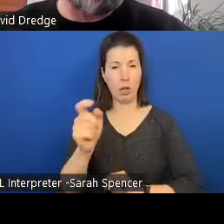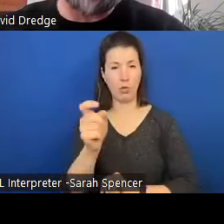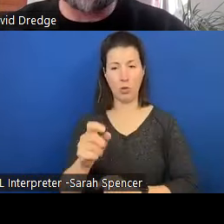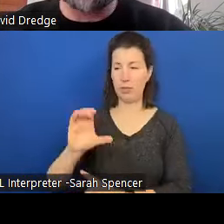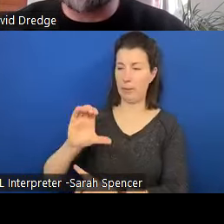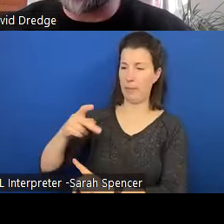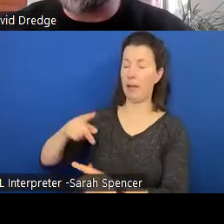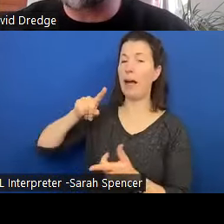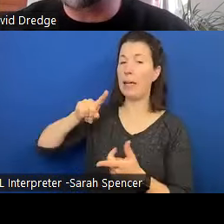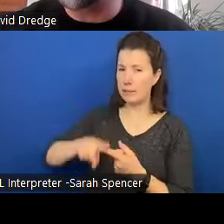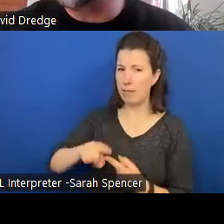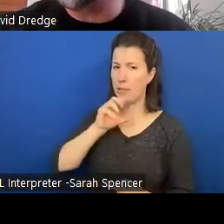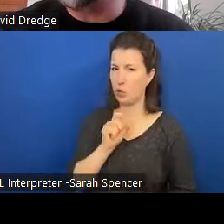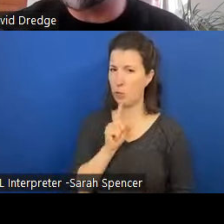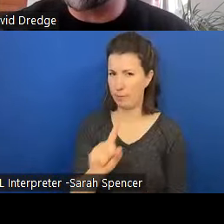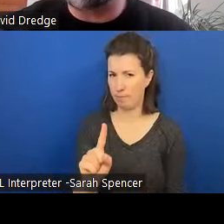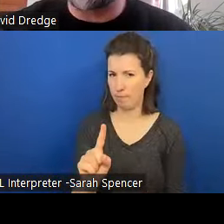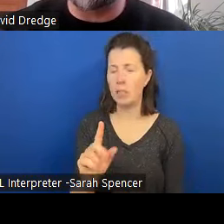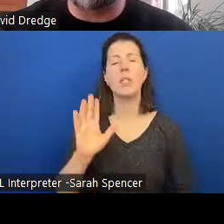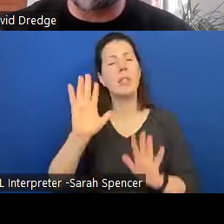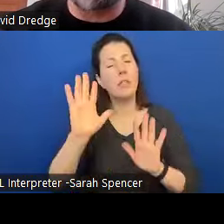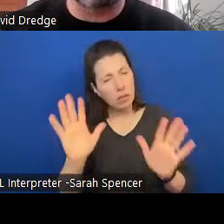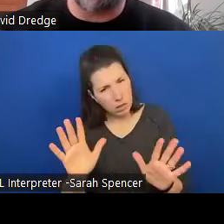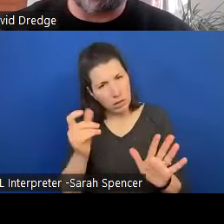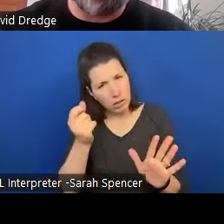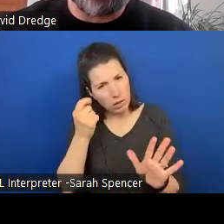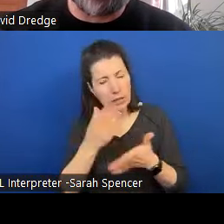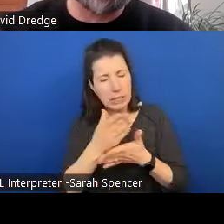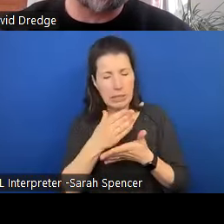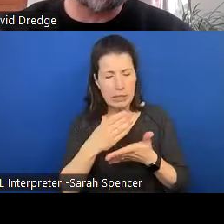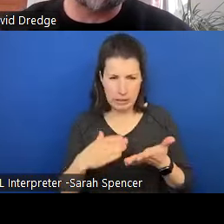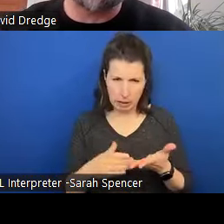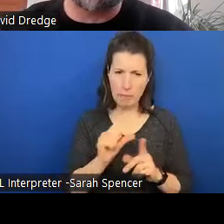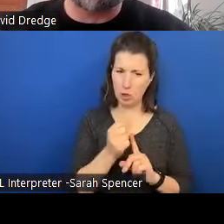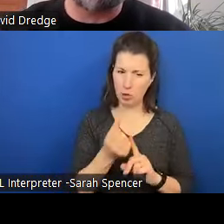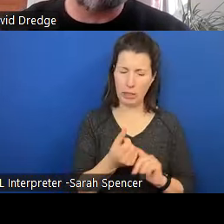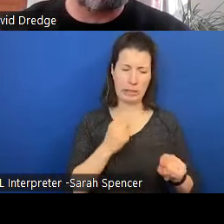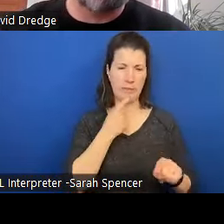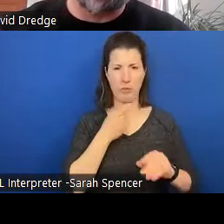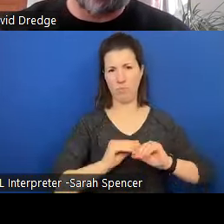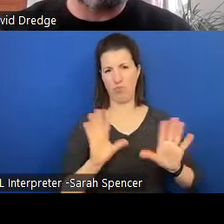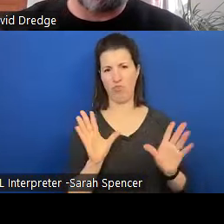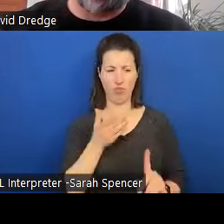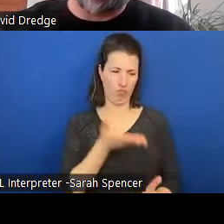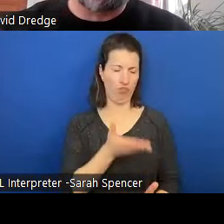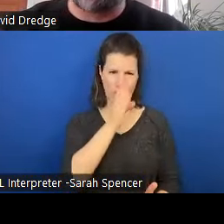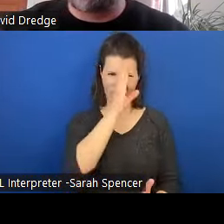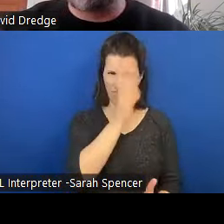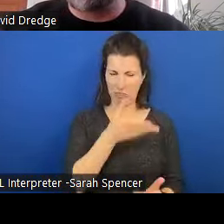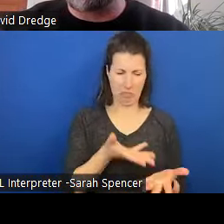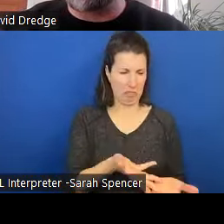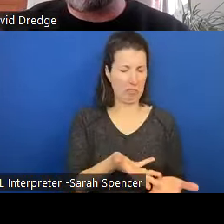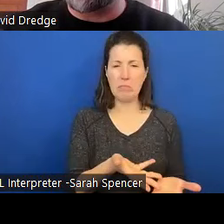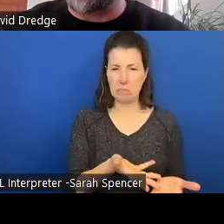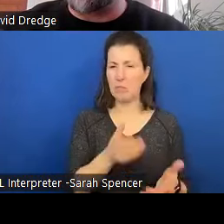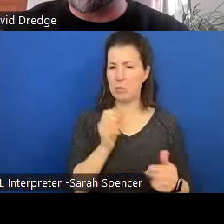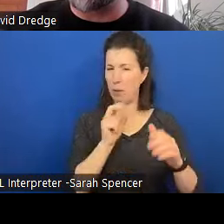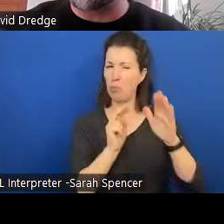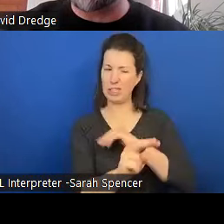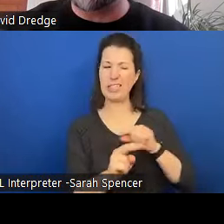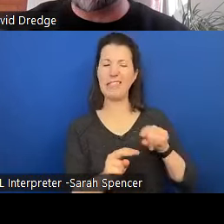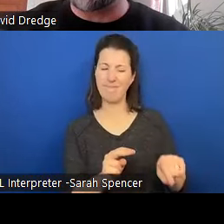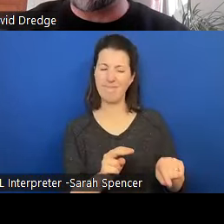Now, there are some cases where things are pretty severe and can sort of predict how